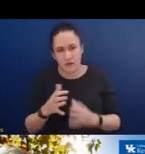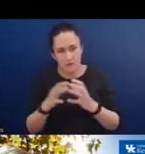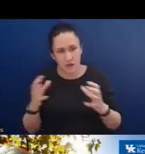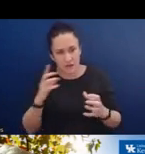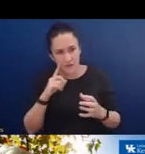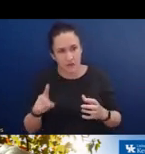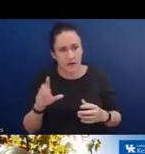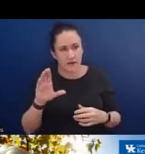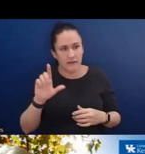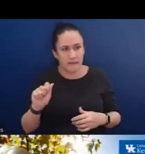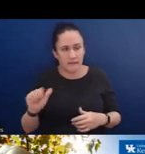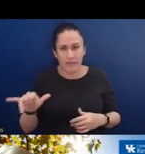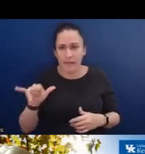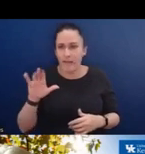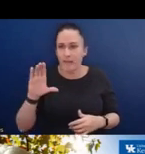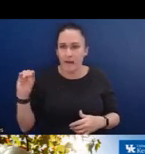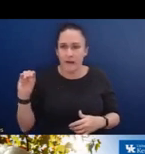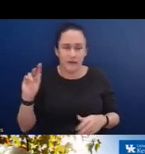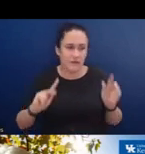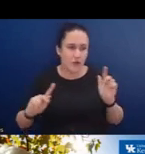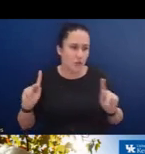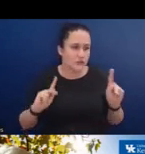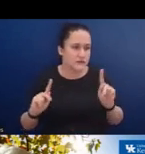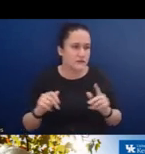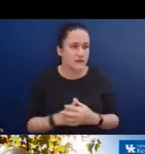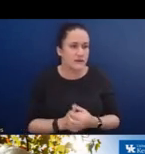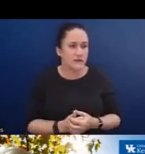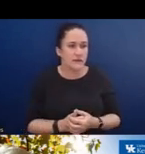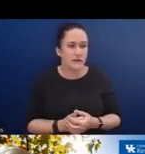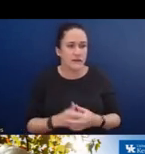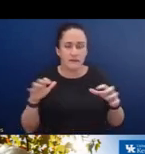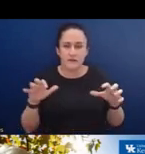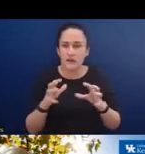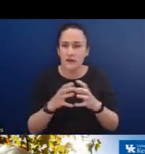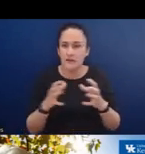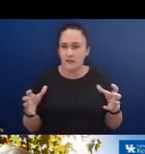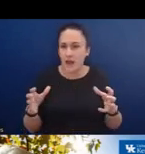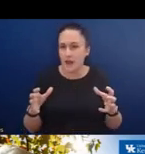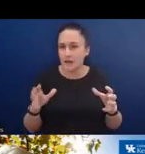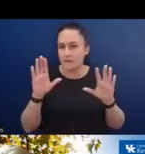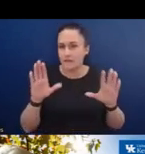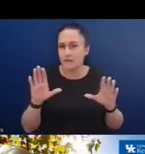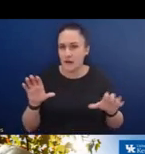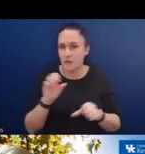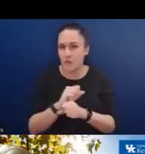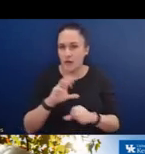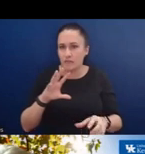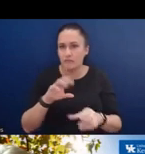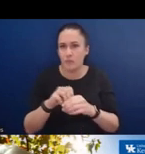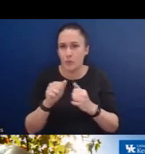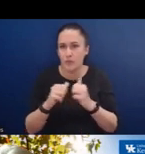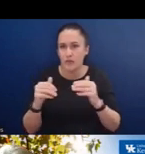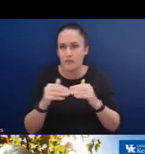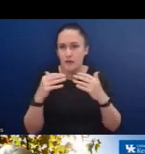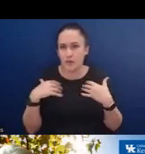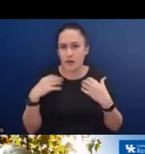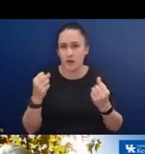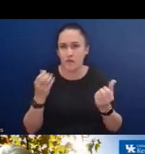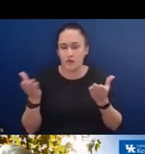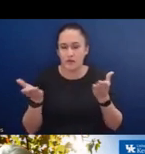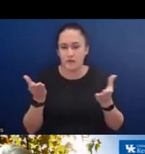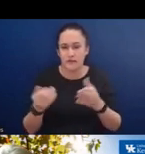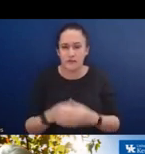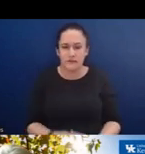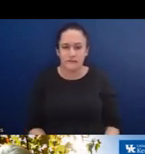Clay County folks. And they've done a great job of incorporating it into their peer recovery